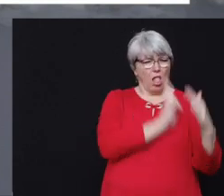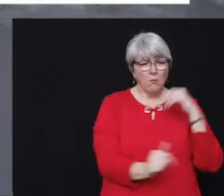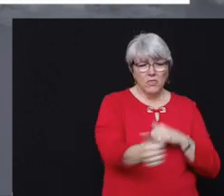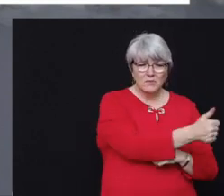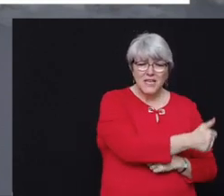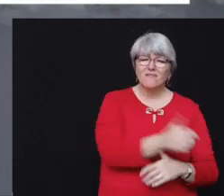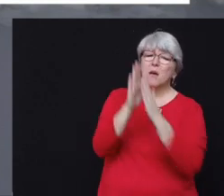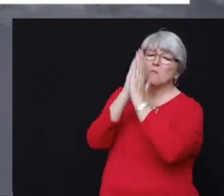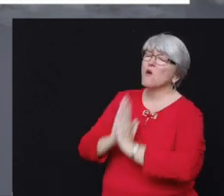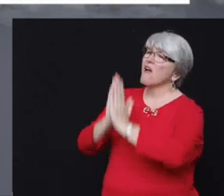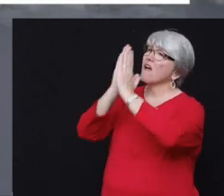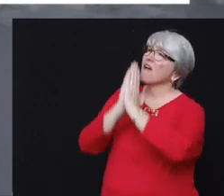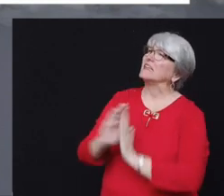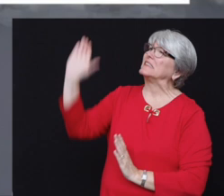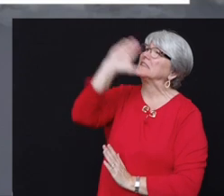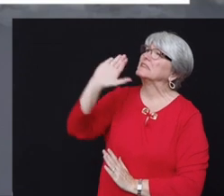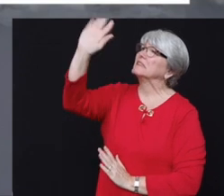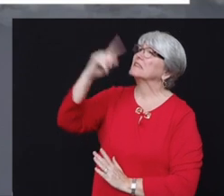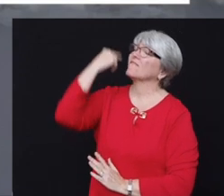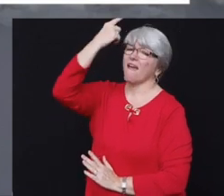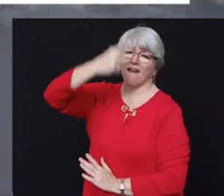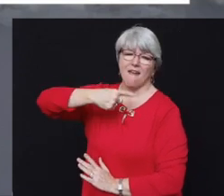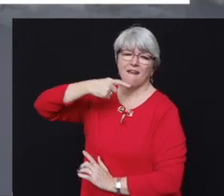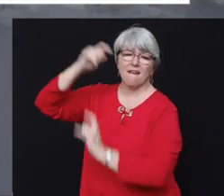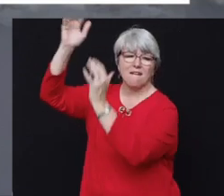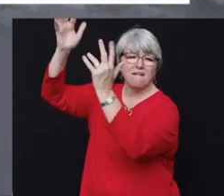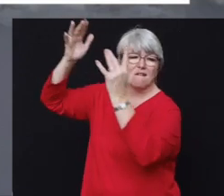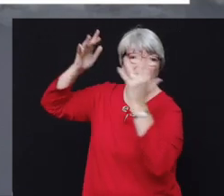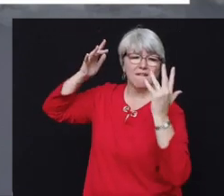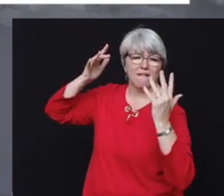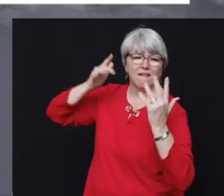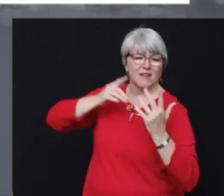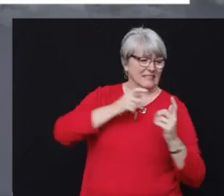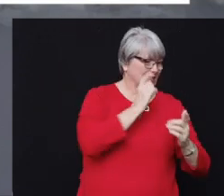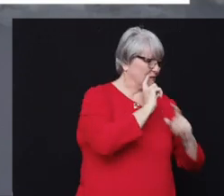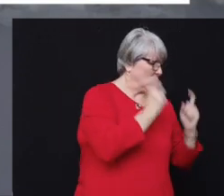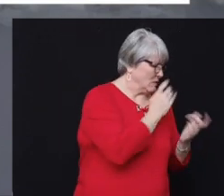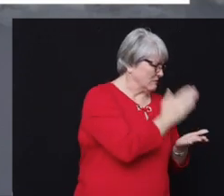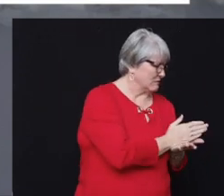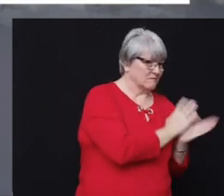name. Jesus, in your name we pray,